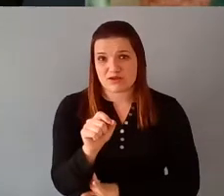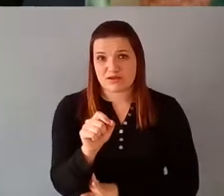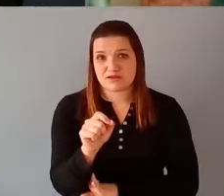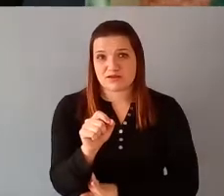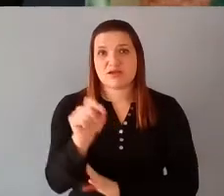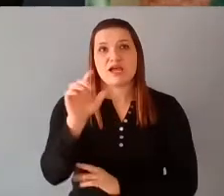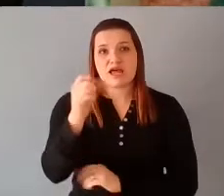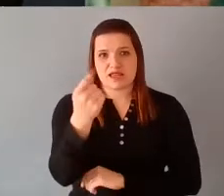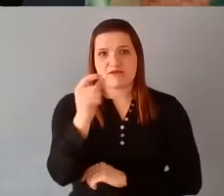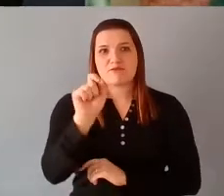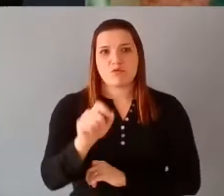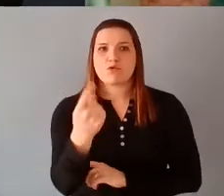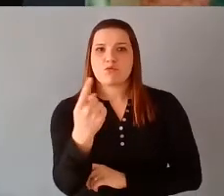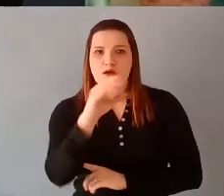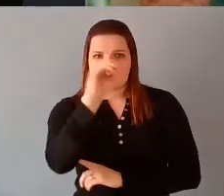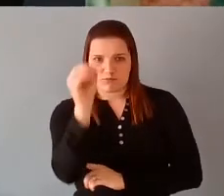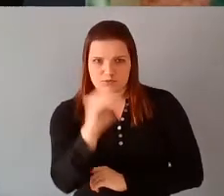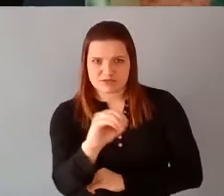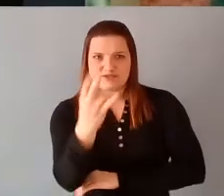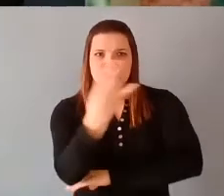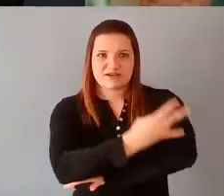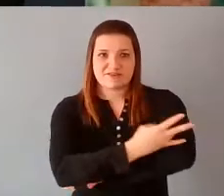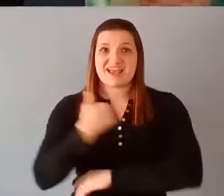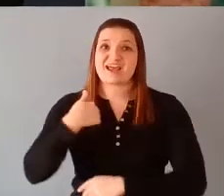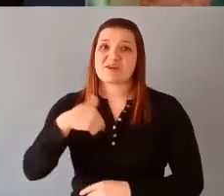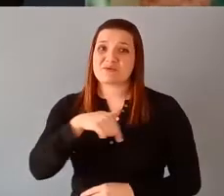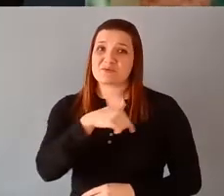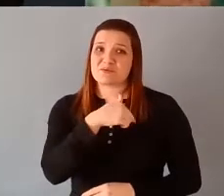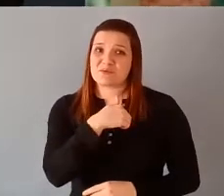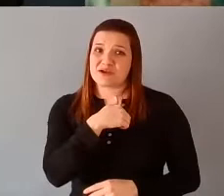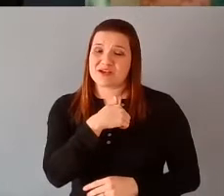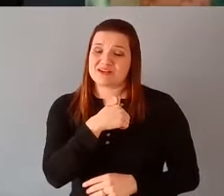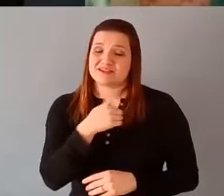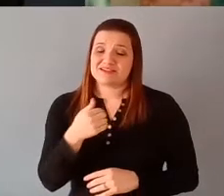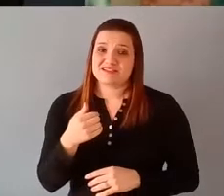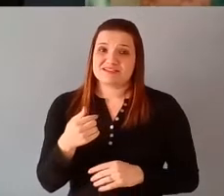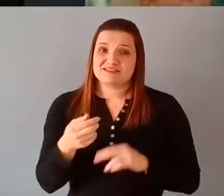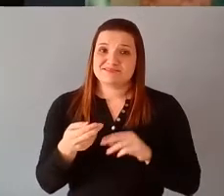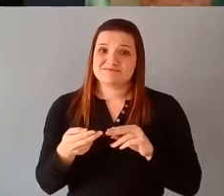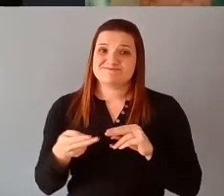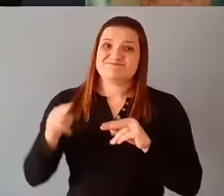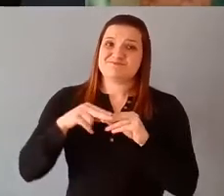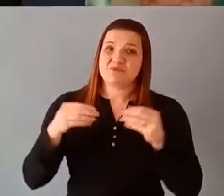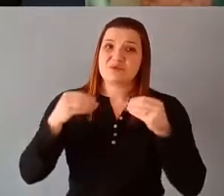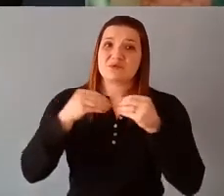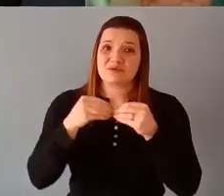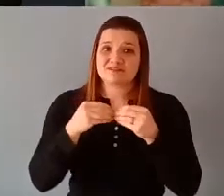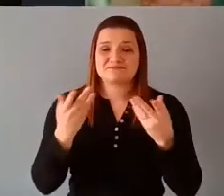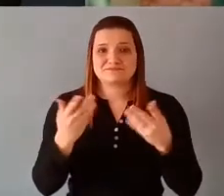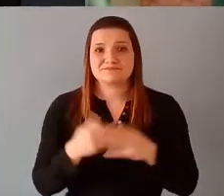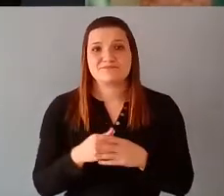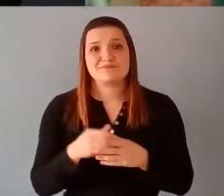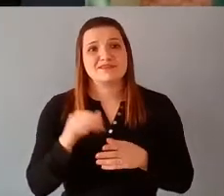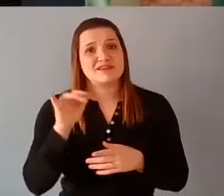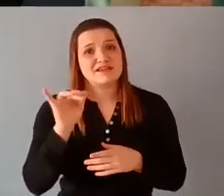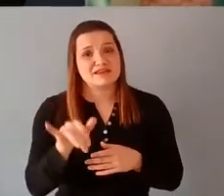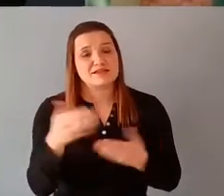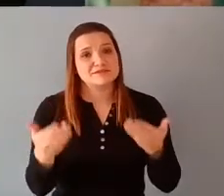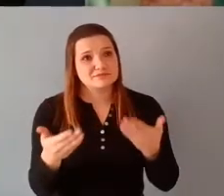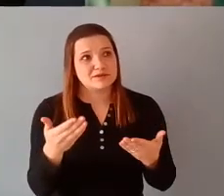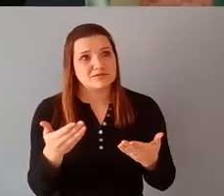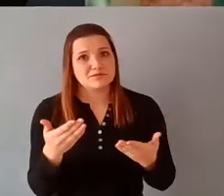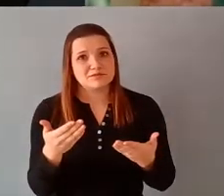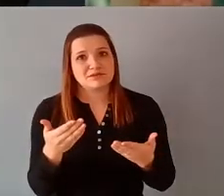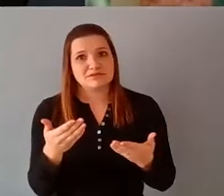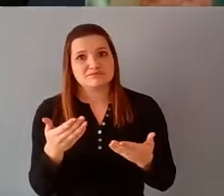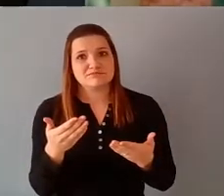11.1% for their 7-day, and we're just a few percentage points above that. So that's also probably a good sign, is